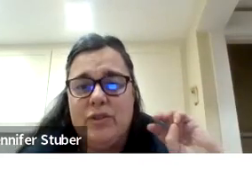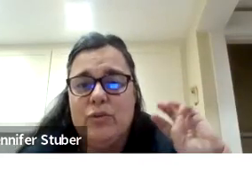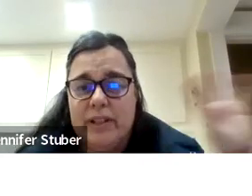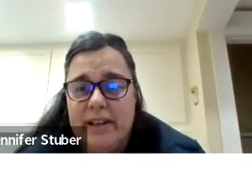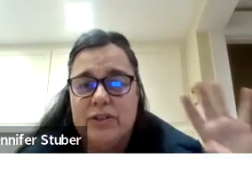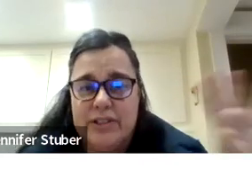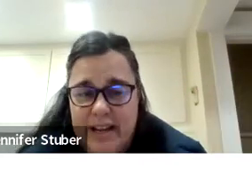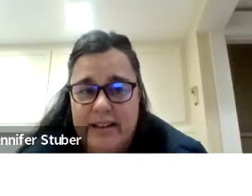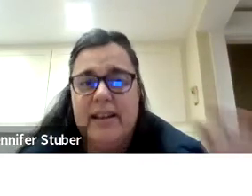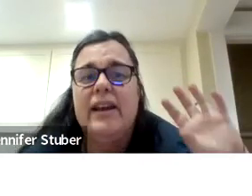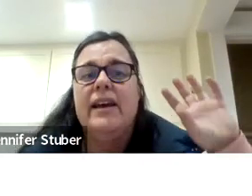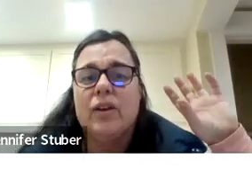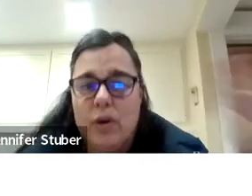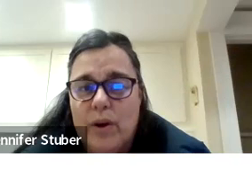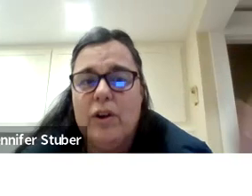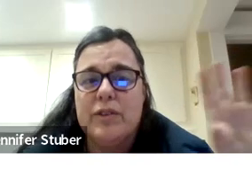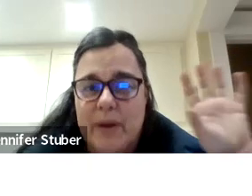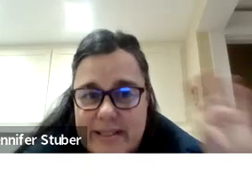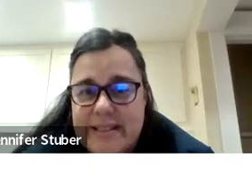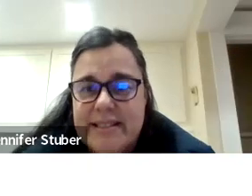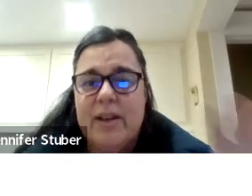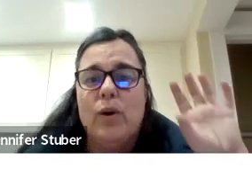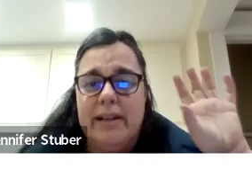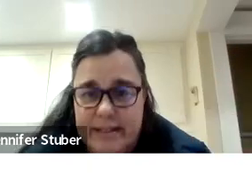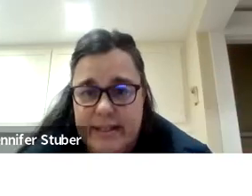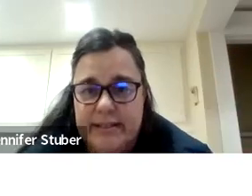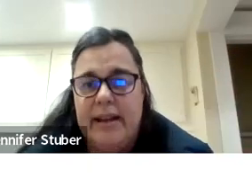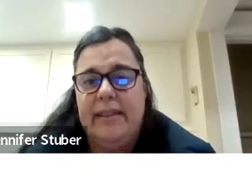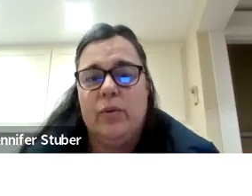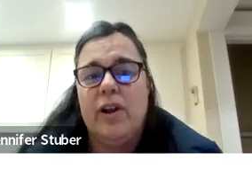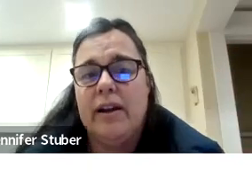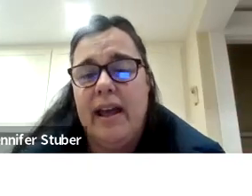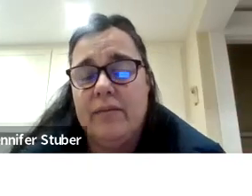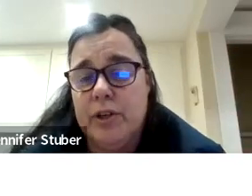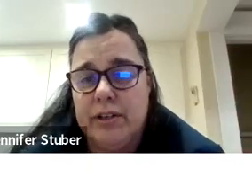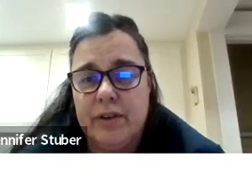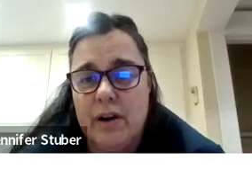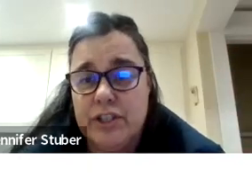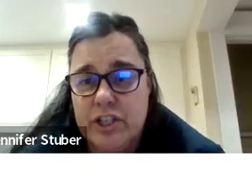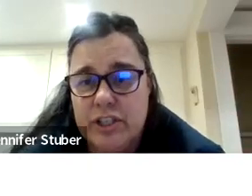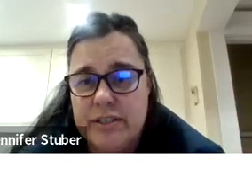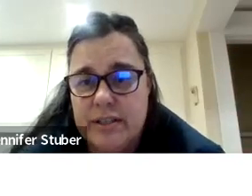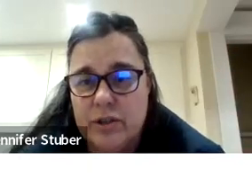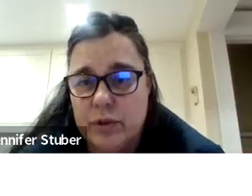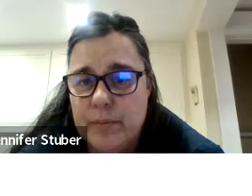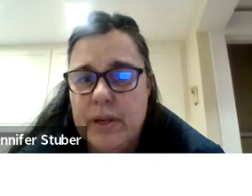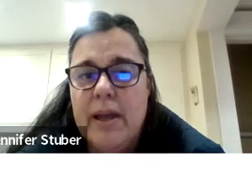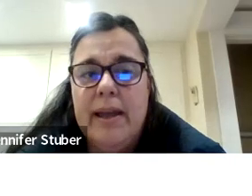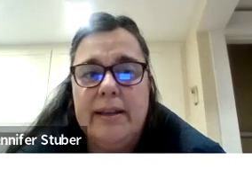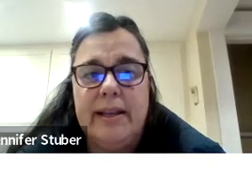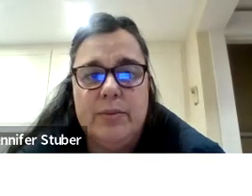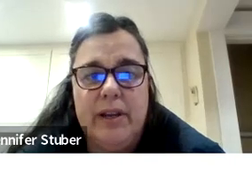Like, we have to really understand what co-response is and what it isn't. And I think we're not going to have productive conversations as a